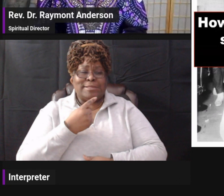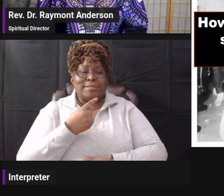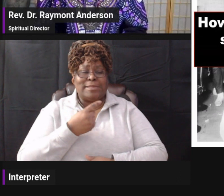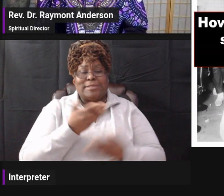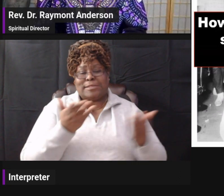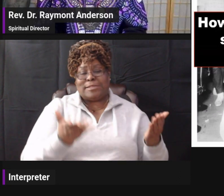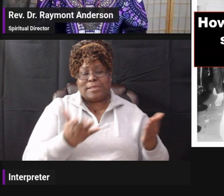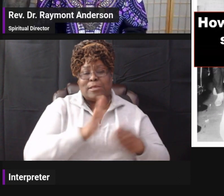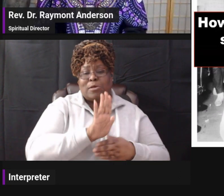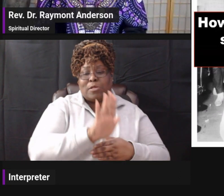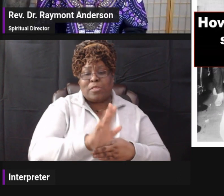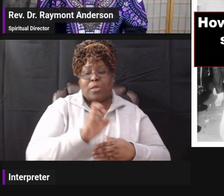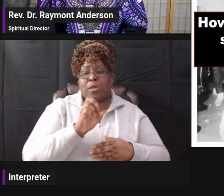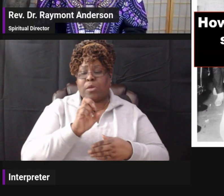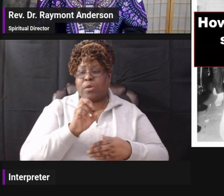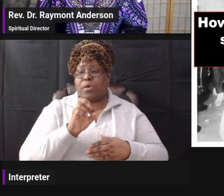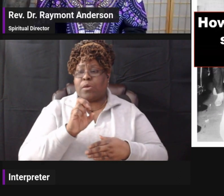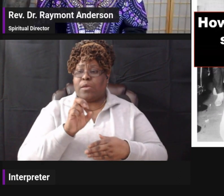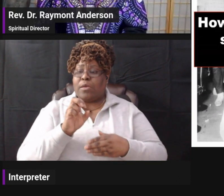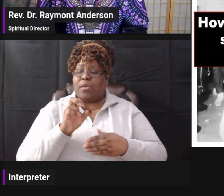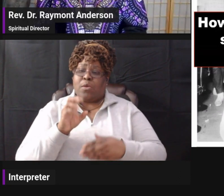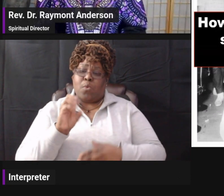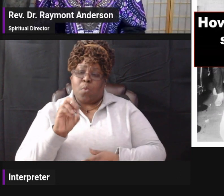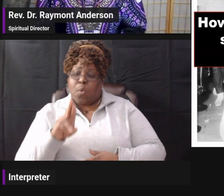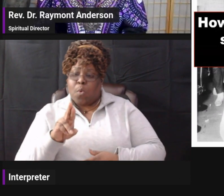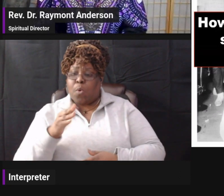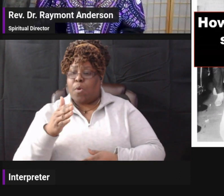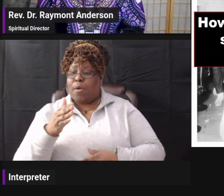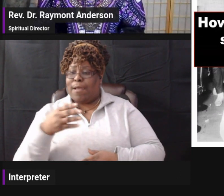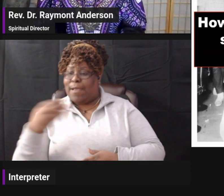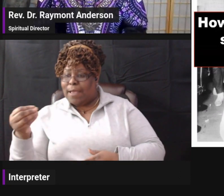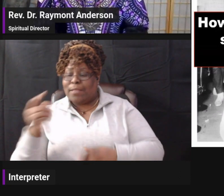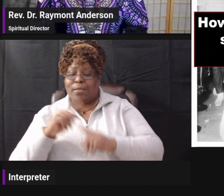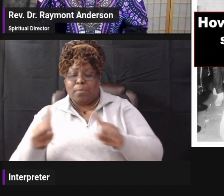Because I'm not saying it's neither here nor there, it's either or, it's and, but because of.